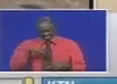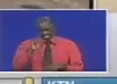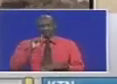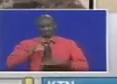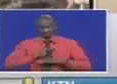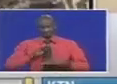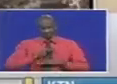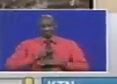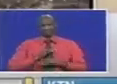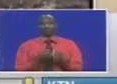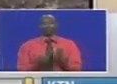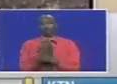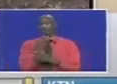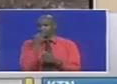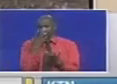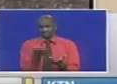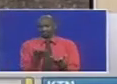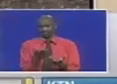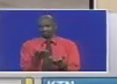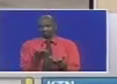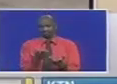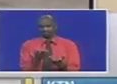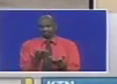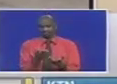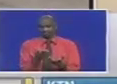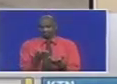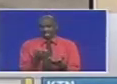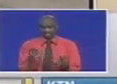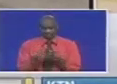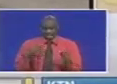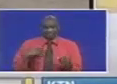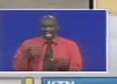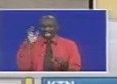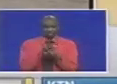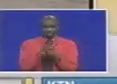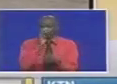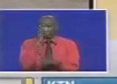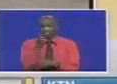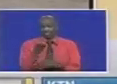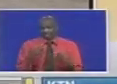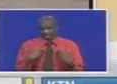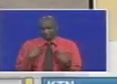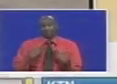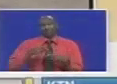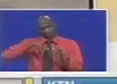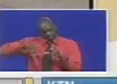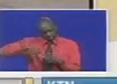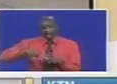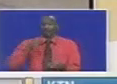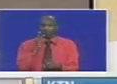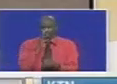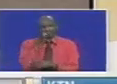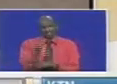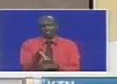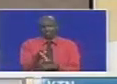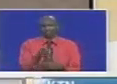Lotip Basin, we've been told, has a lot of water, and we need to bring that underground water to the surface